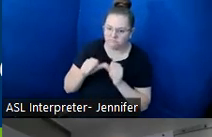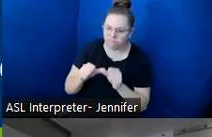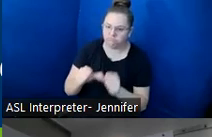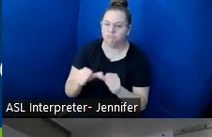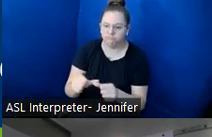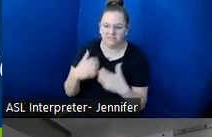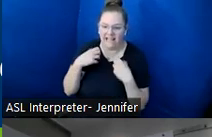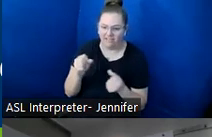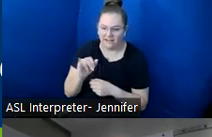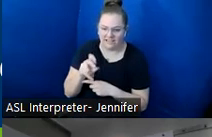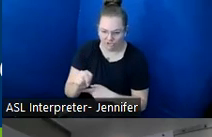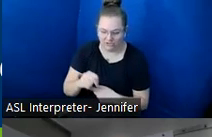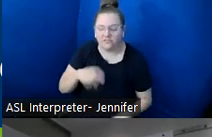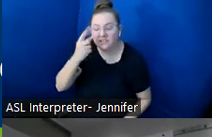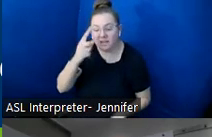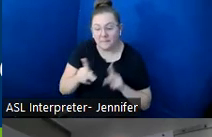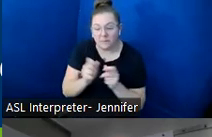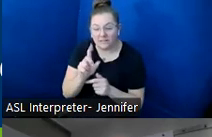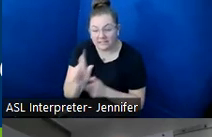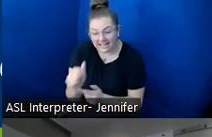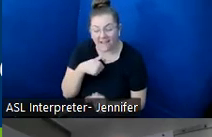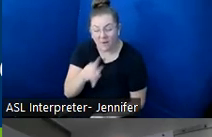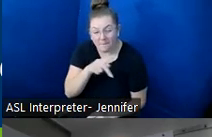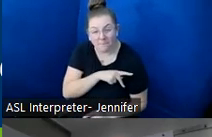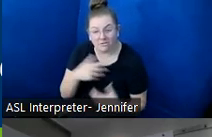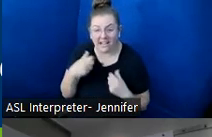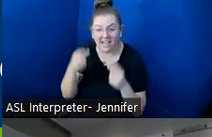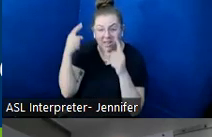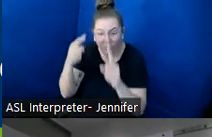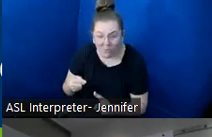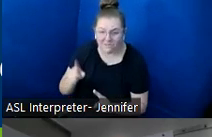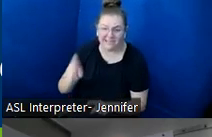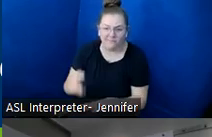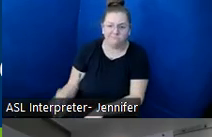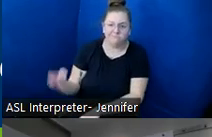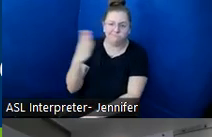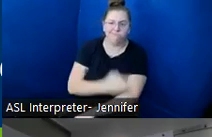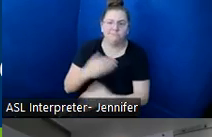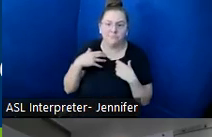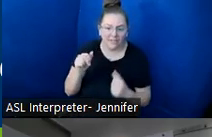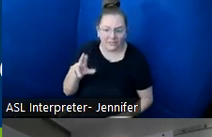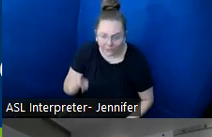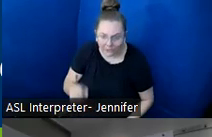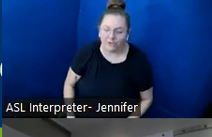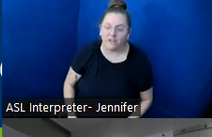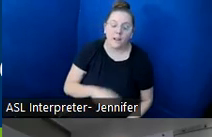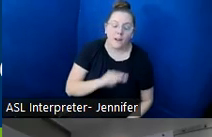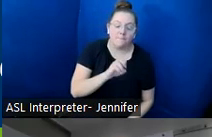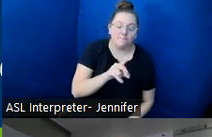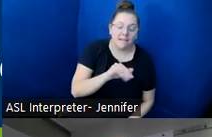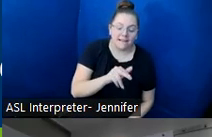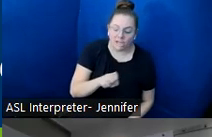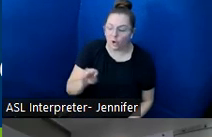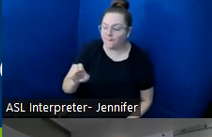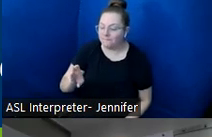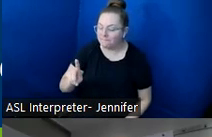say that people with disabilities have personal health goals and need better health care. And they wanted to Medicare and Medicaid coordinated if they